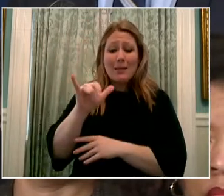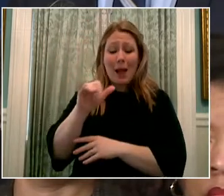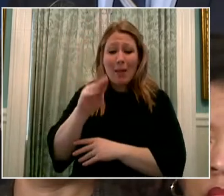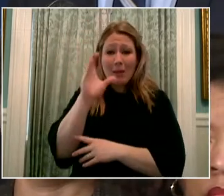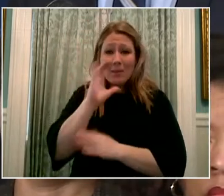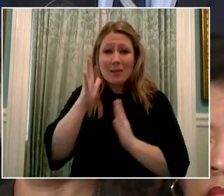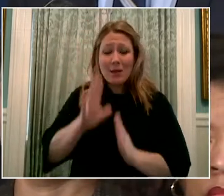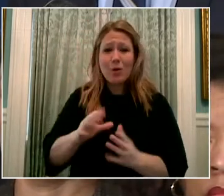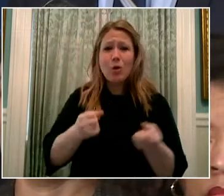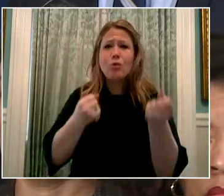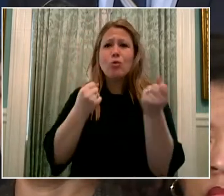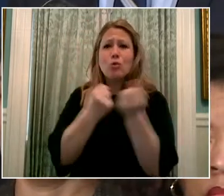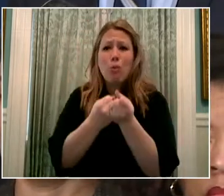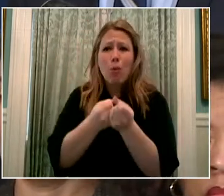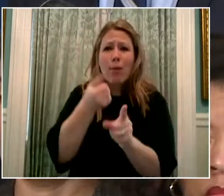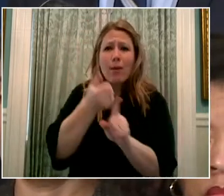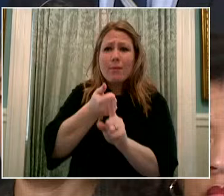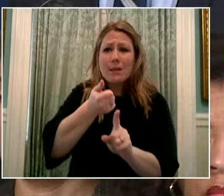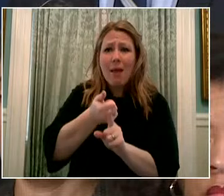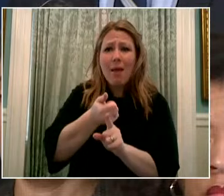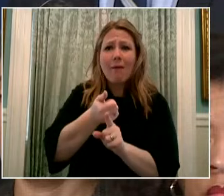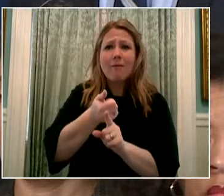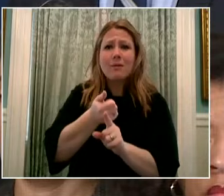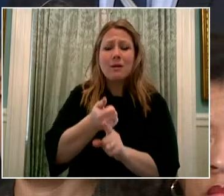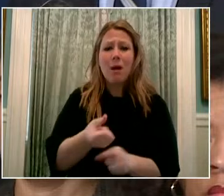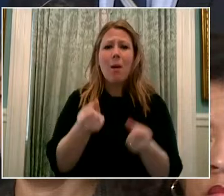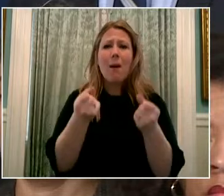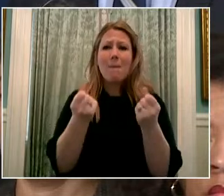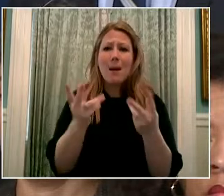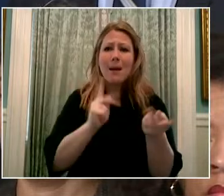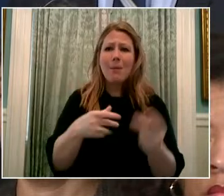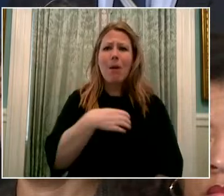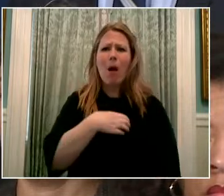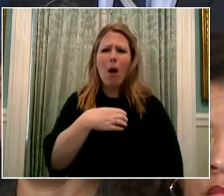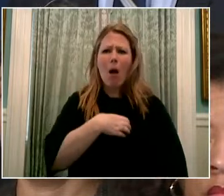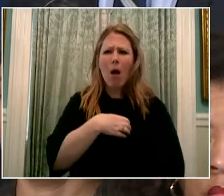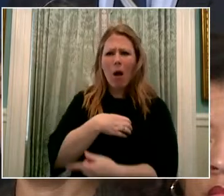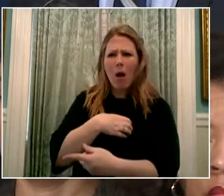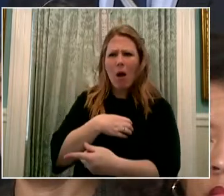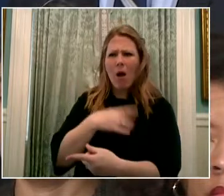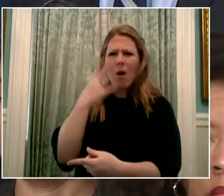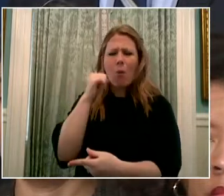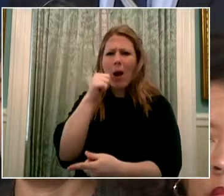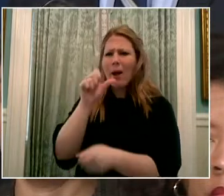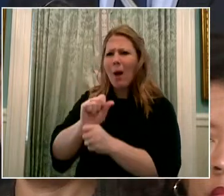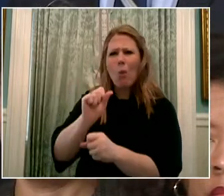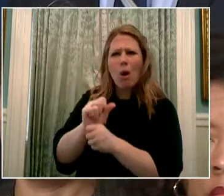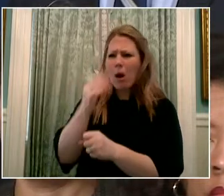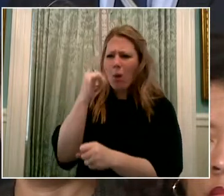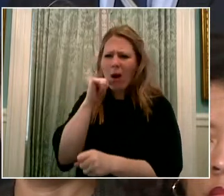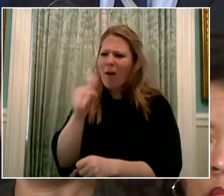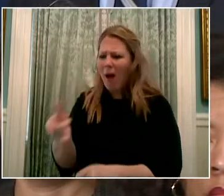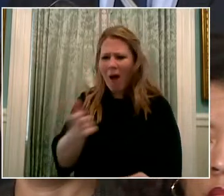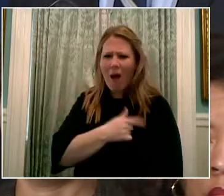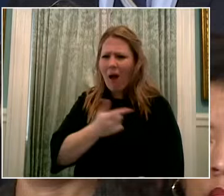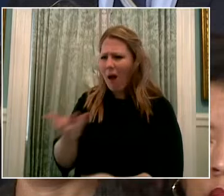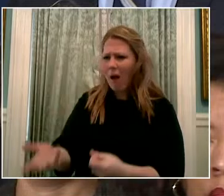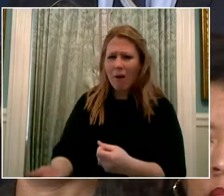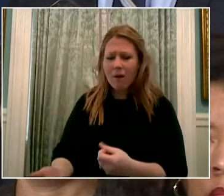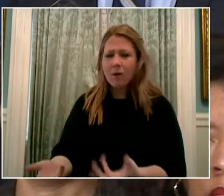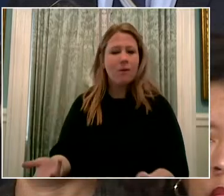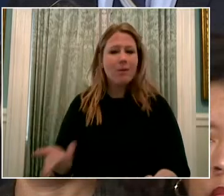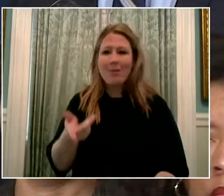those who are saying, why aren't they working? Well, this is why they're not working. They're not given the authorization to do so, and this is